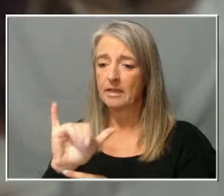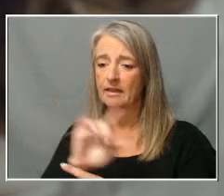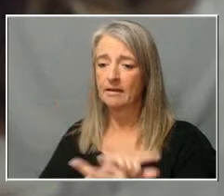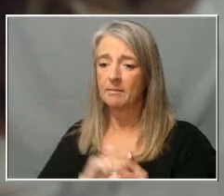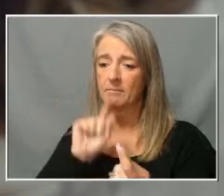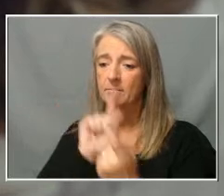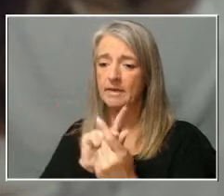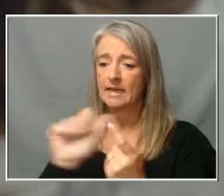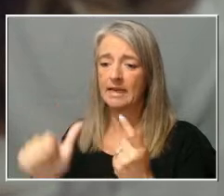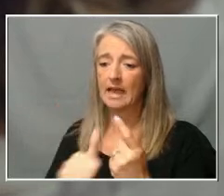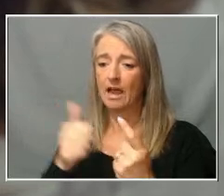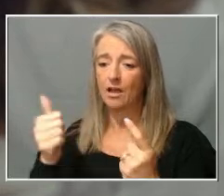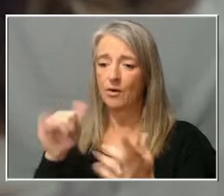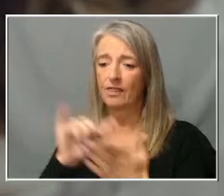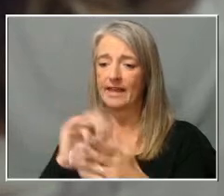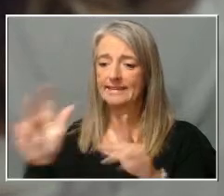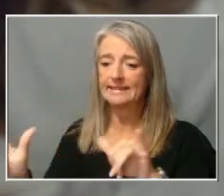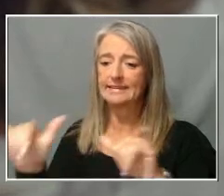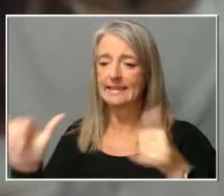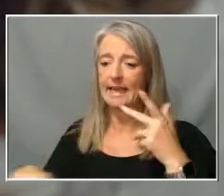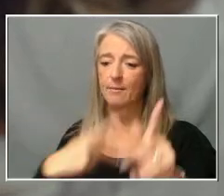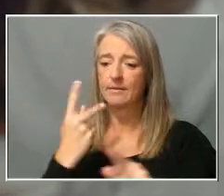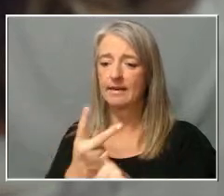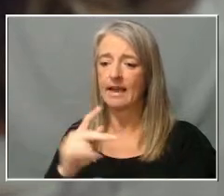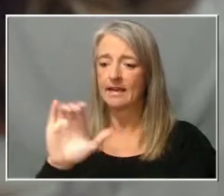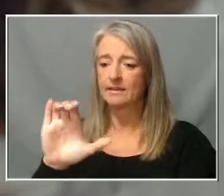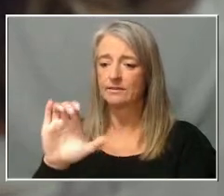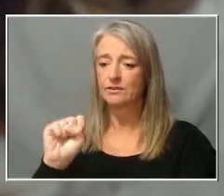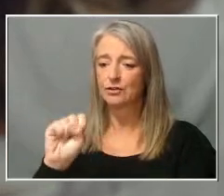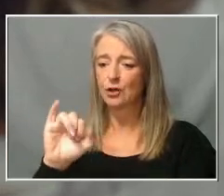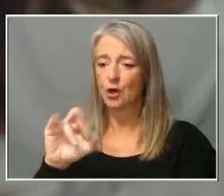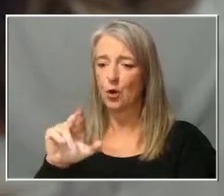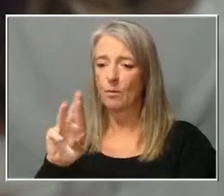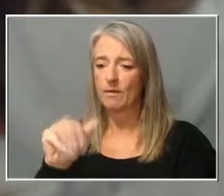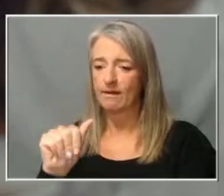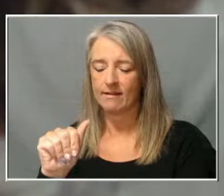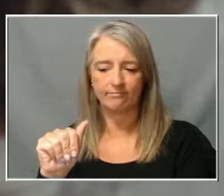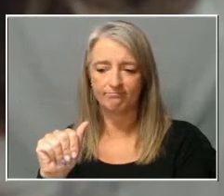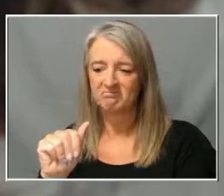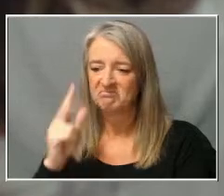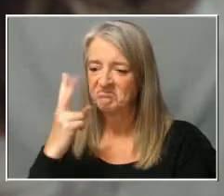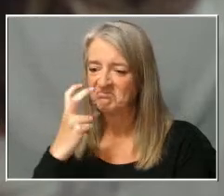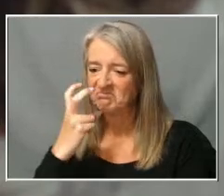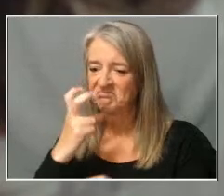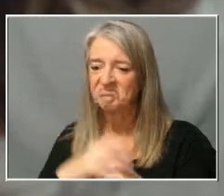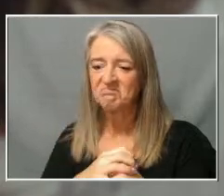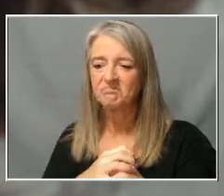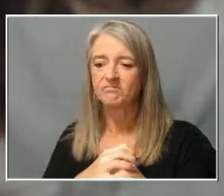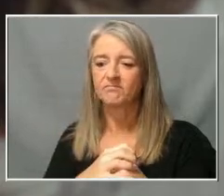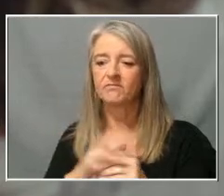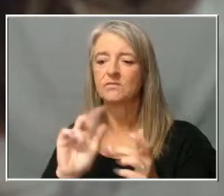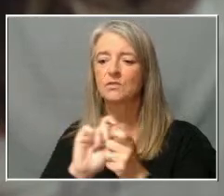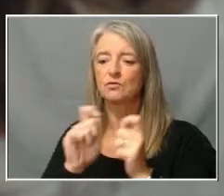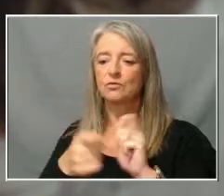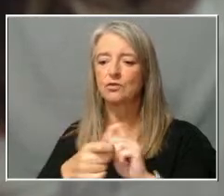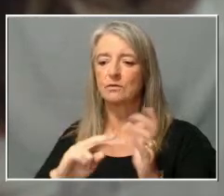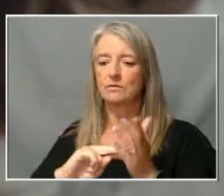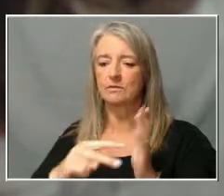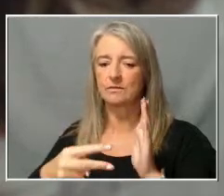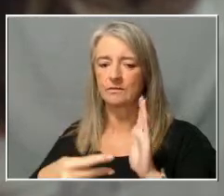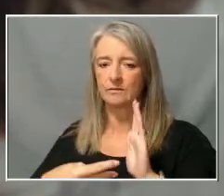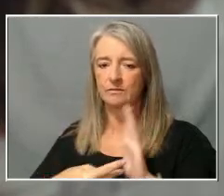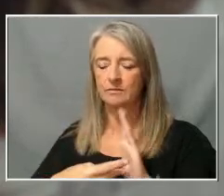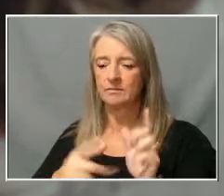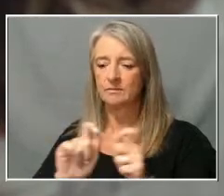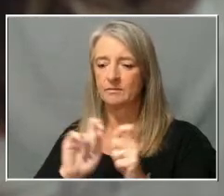with a Ewing sarcoma. The likelihood of that is very, very small. We've changed our definition of Ewing sarcoma now to where